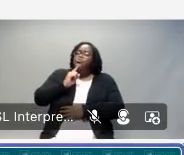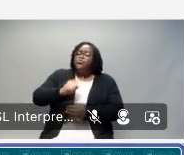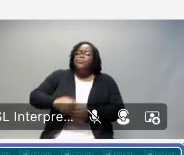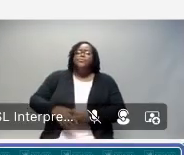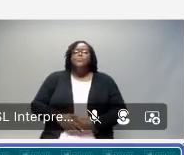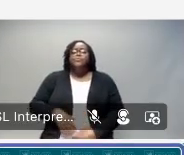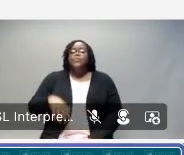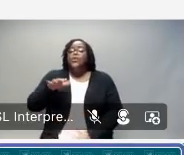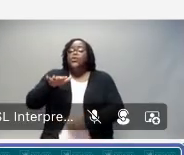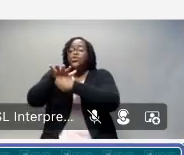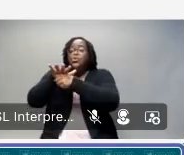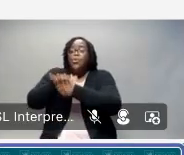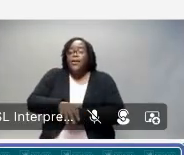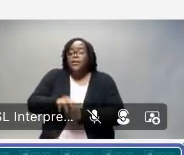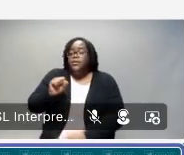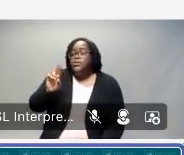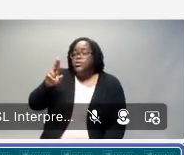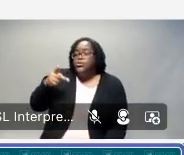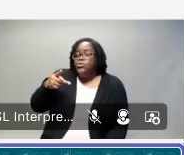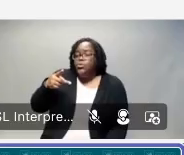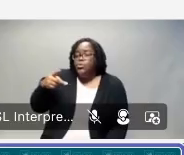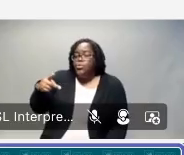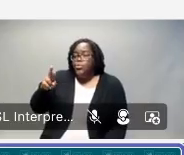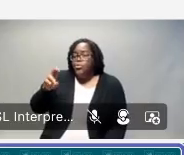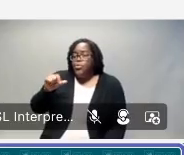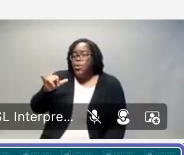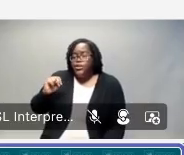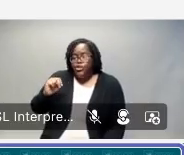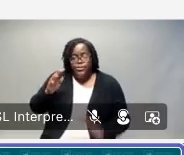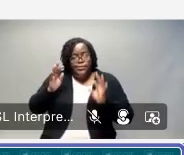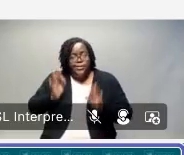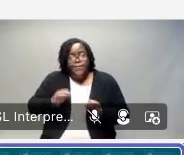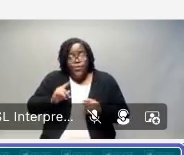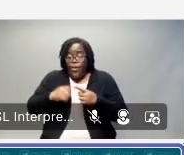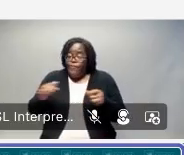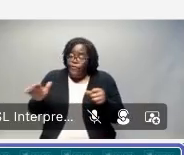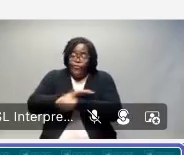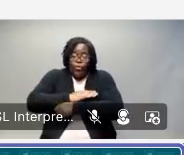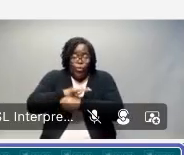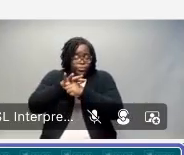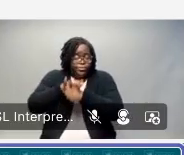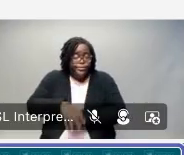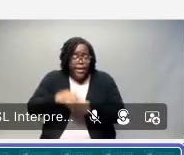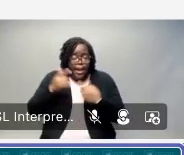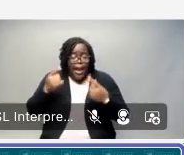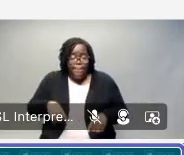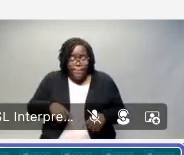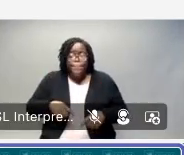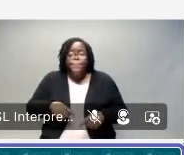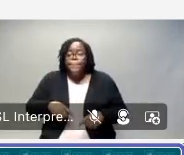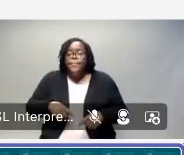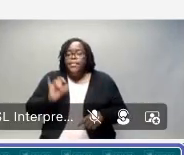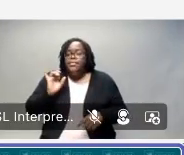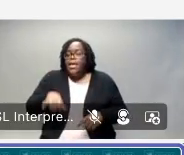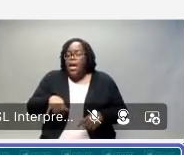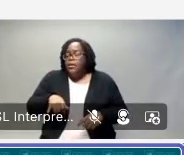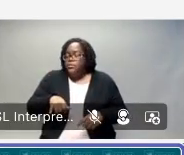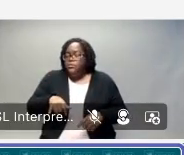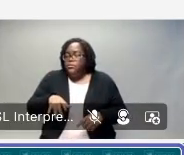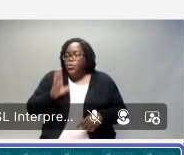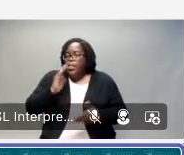So suppression is certainly does, when we have full suppression in play, that certainly does